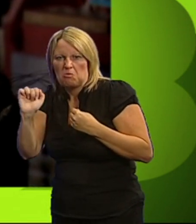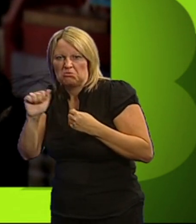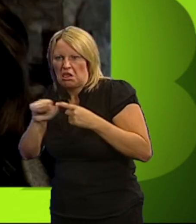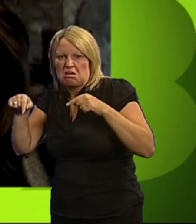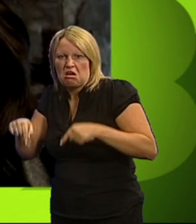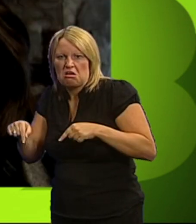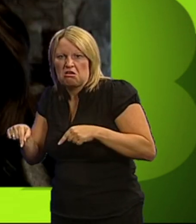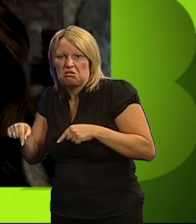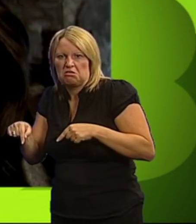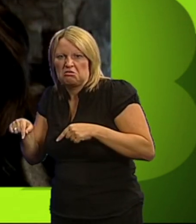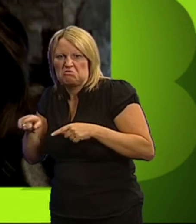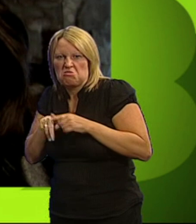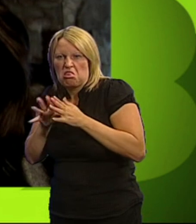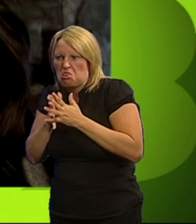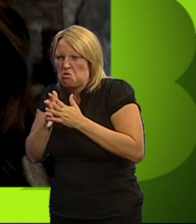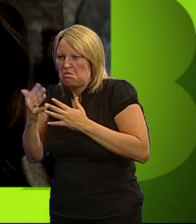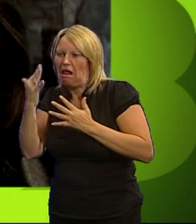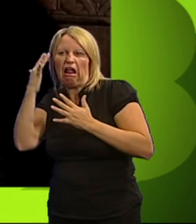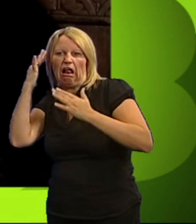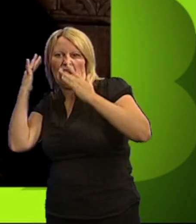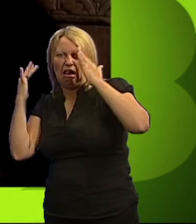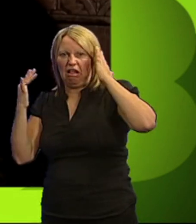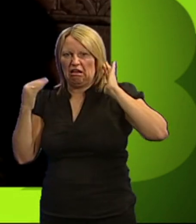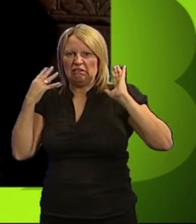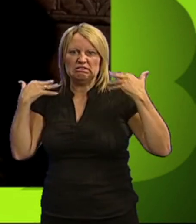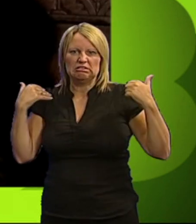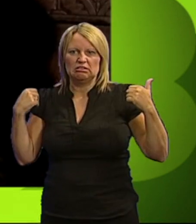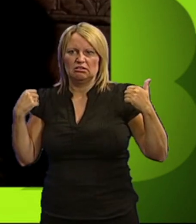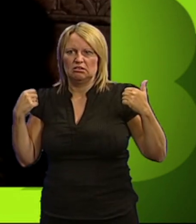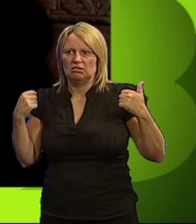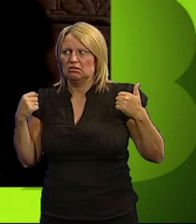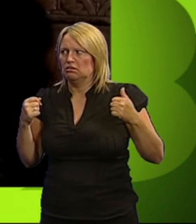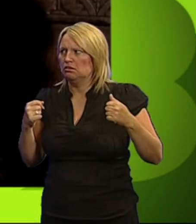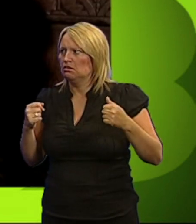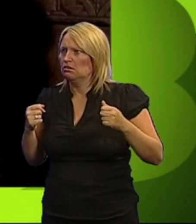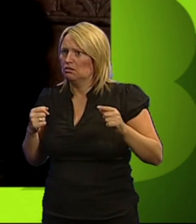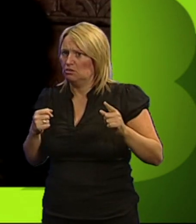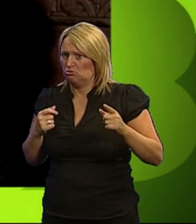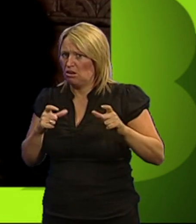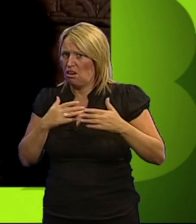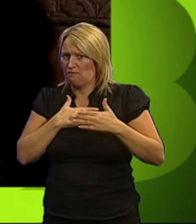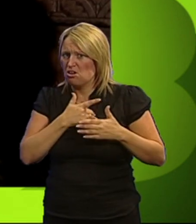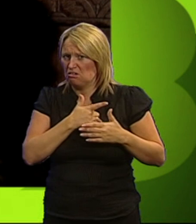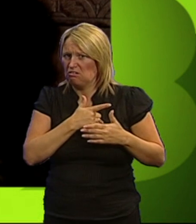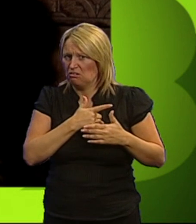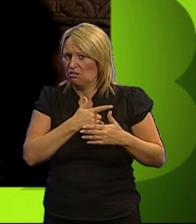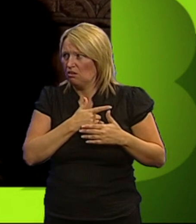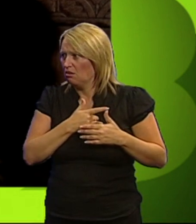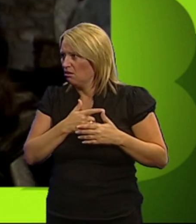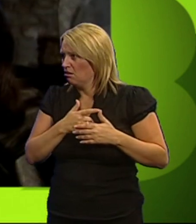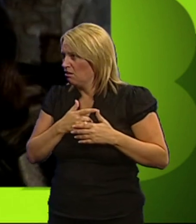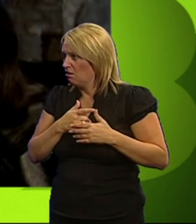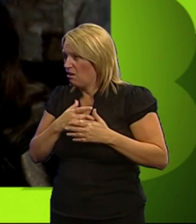now, running her ice-cool fingers through my hair. You really love her, don't